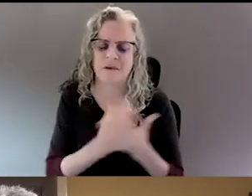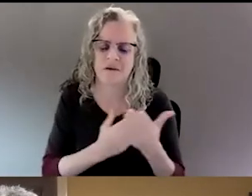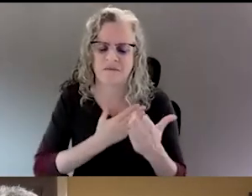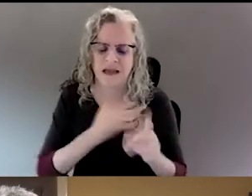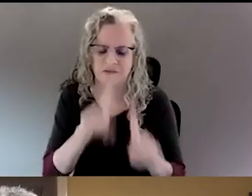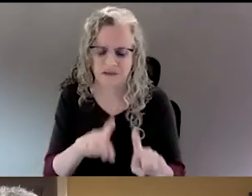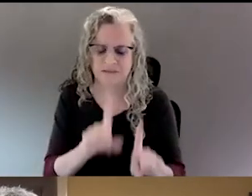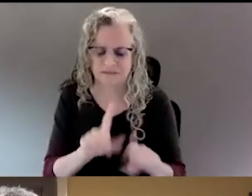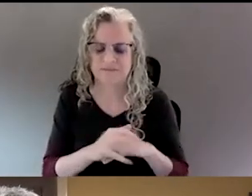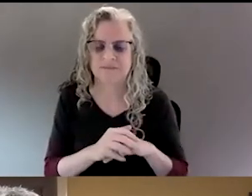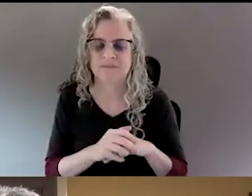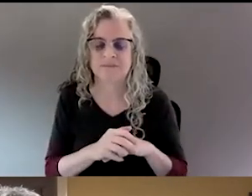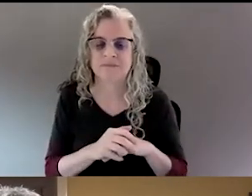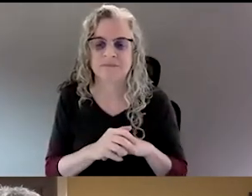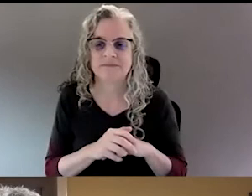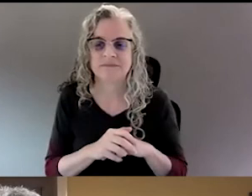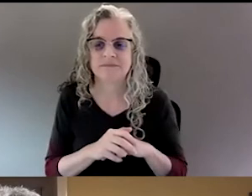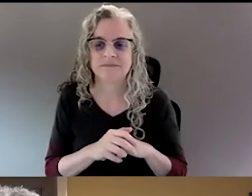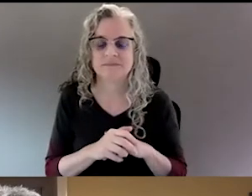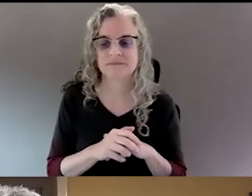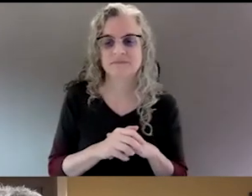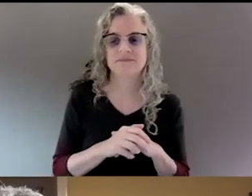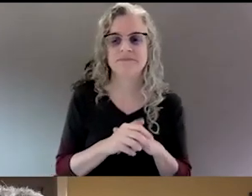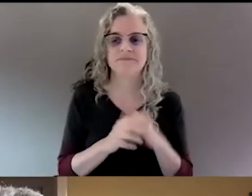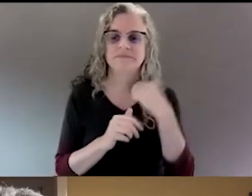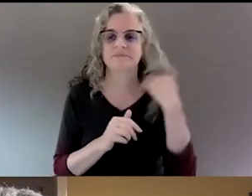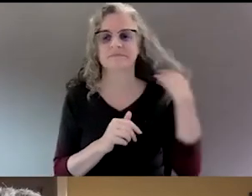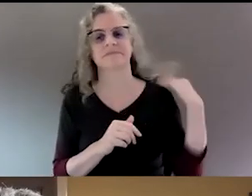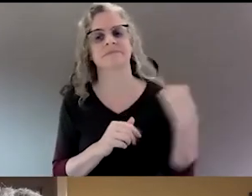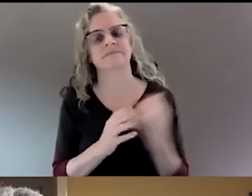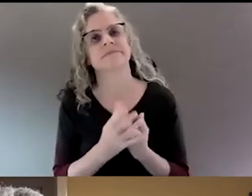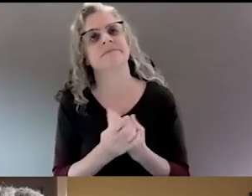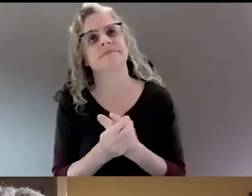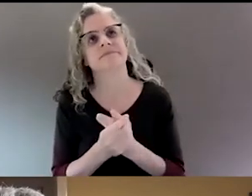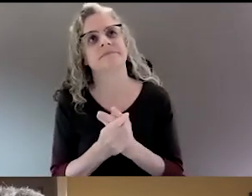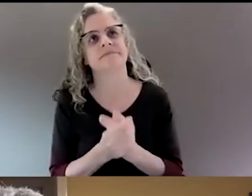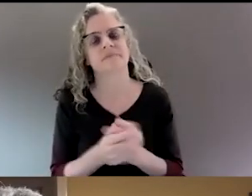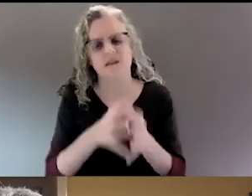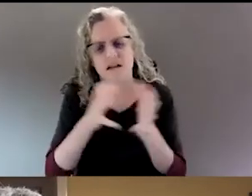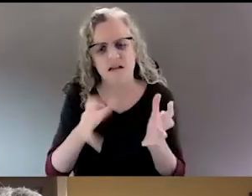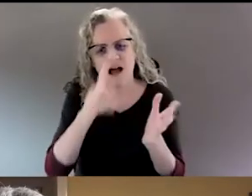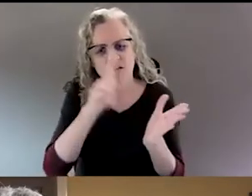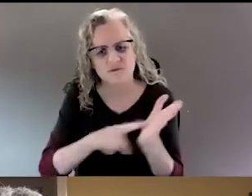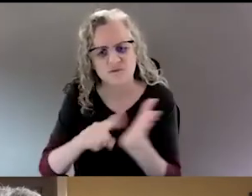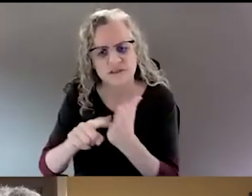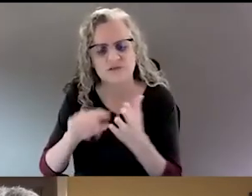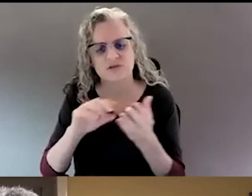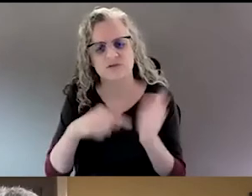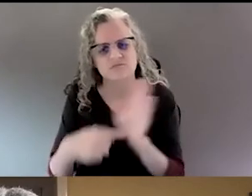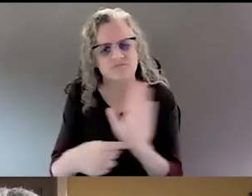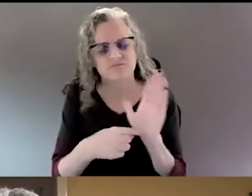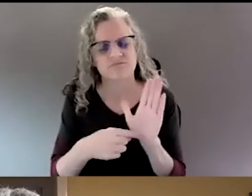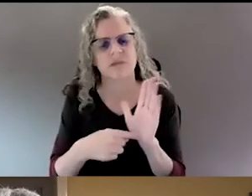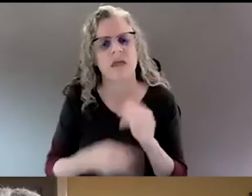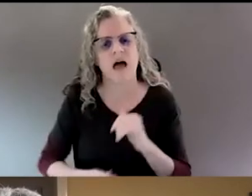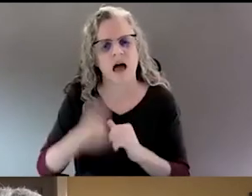that is, there's a lot of research and study about the high prevalence of mental health